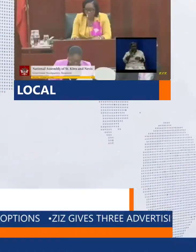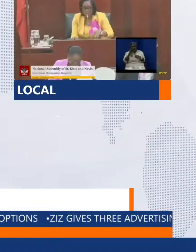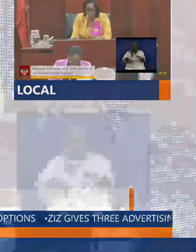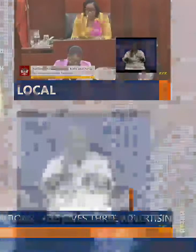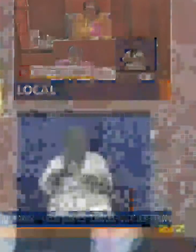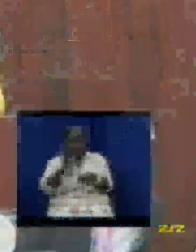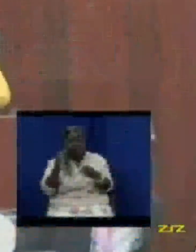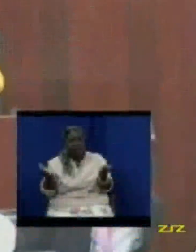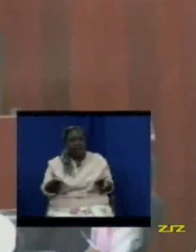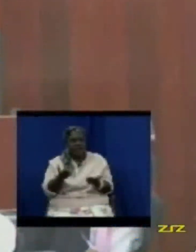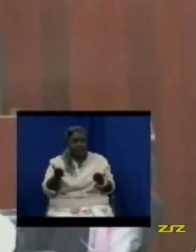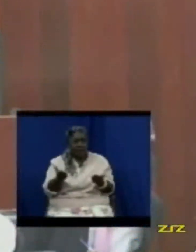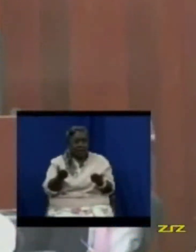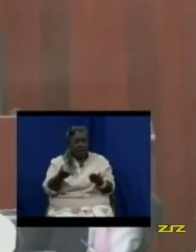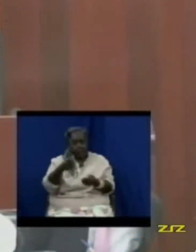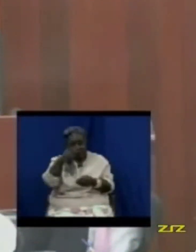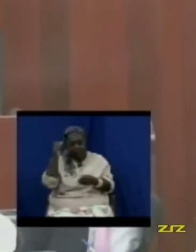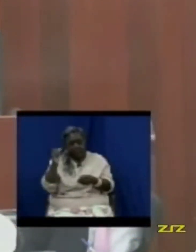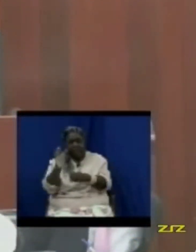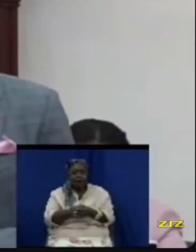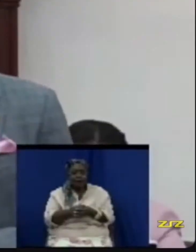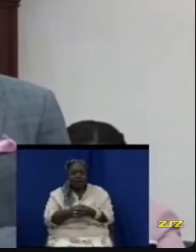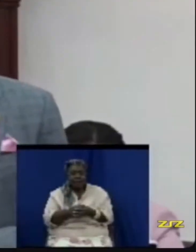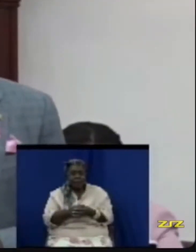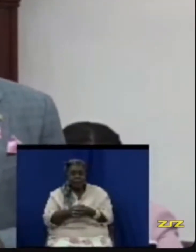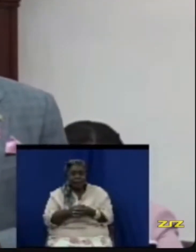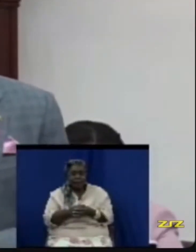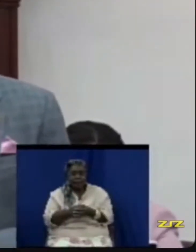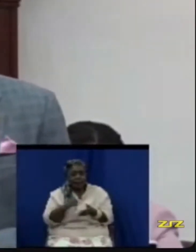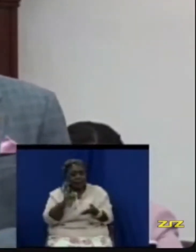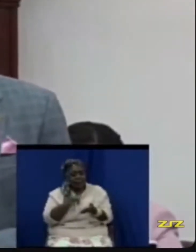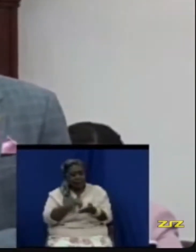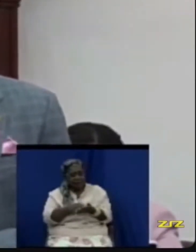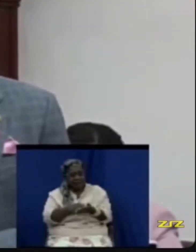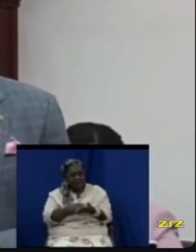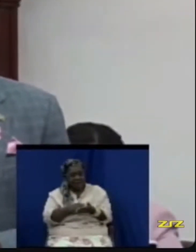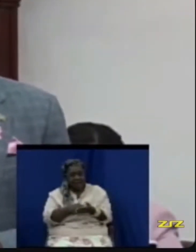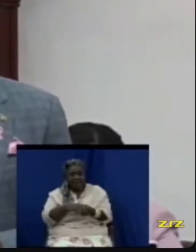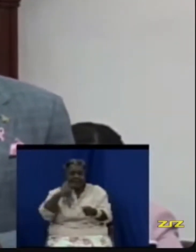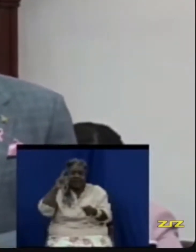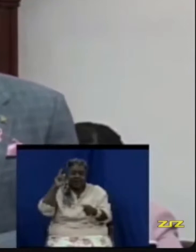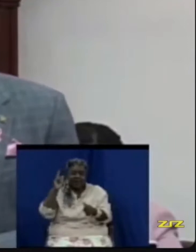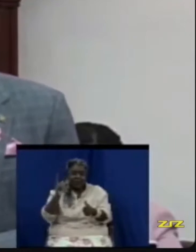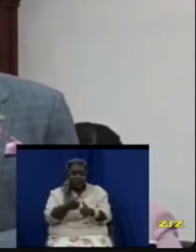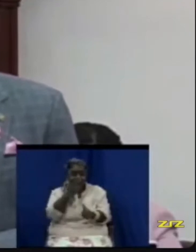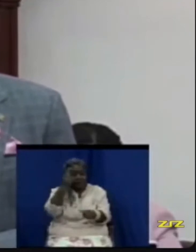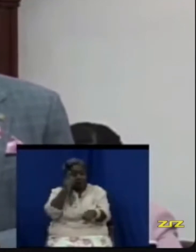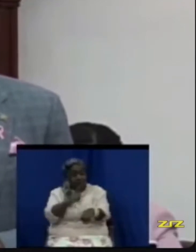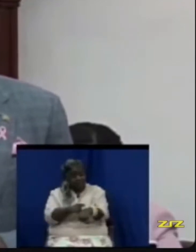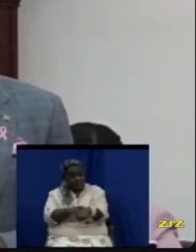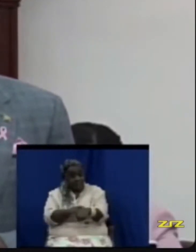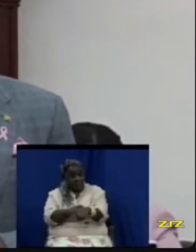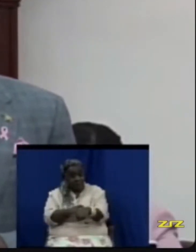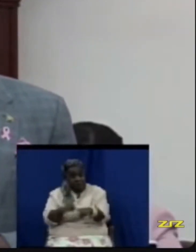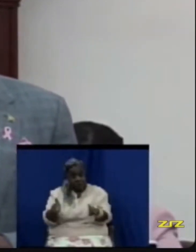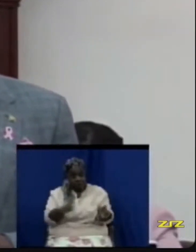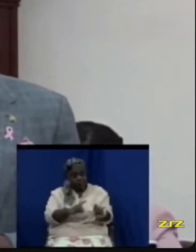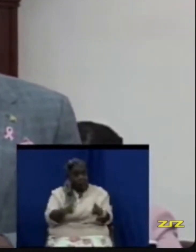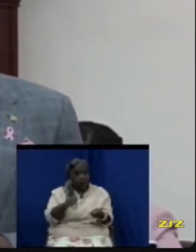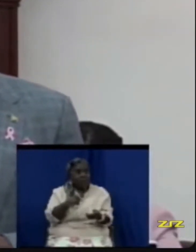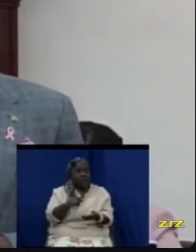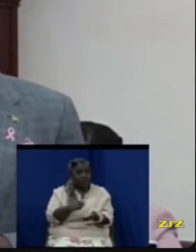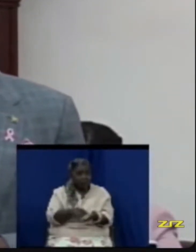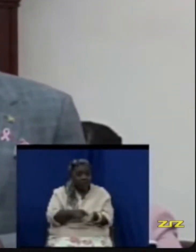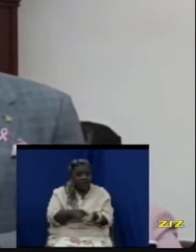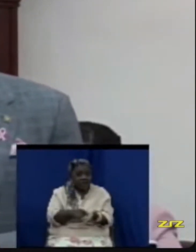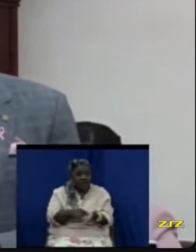youth held in September, persons in the community can hear from the ministers and vice versa when the budget discussion